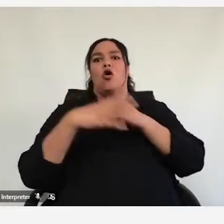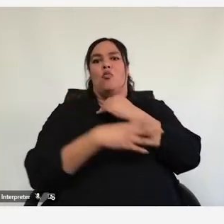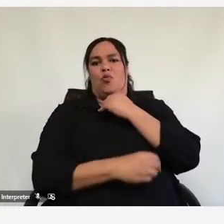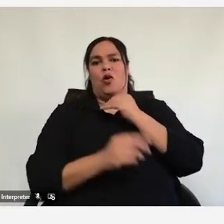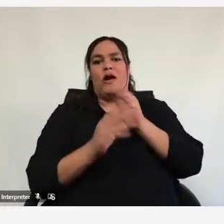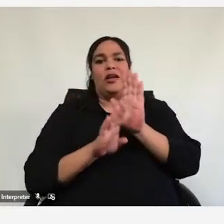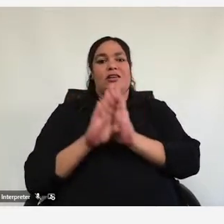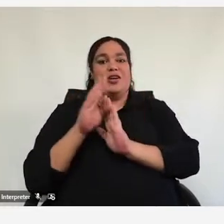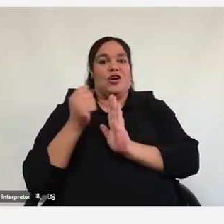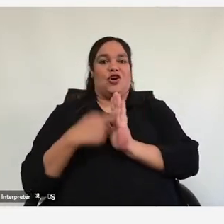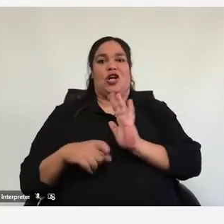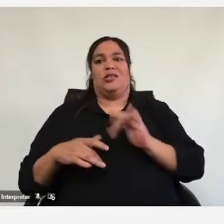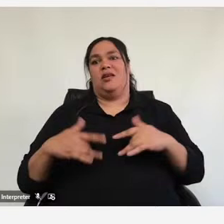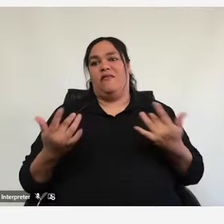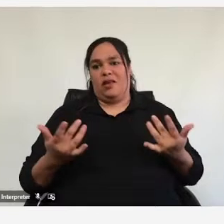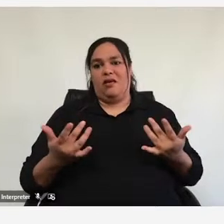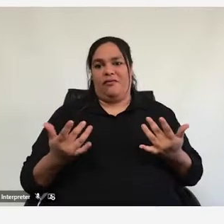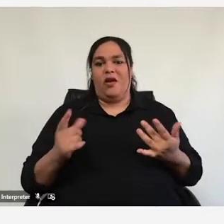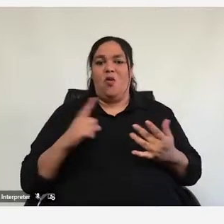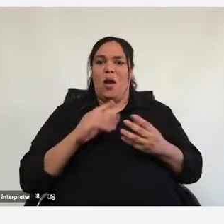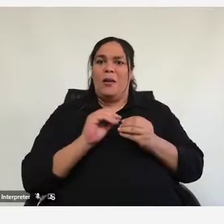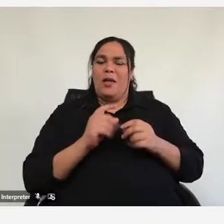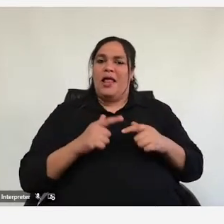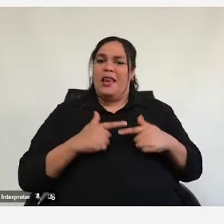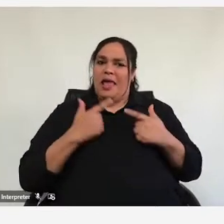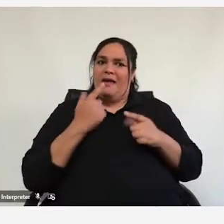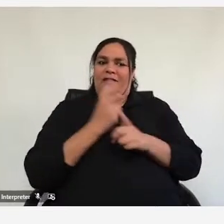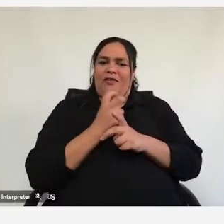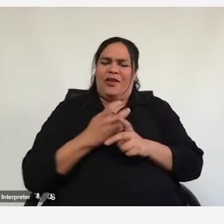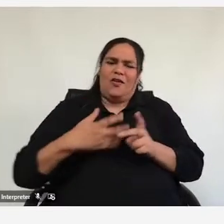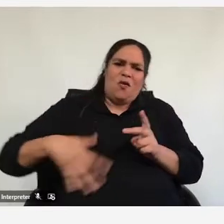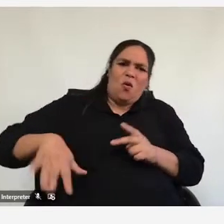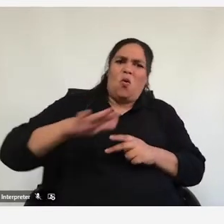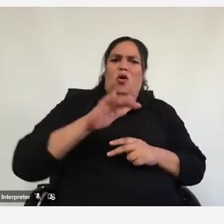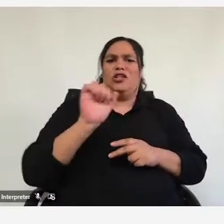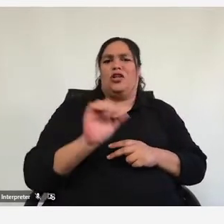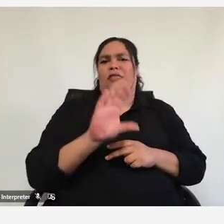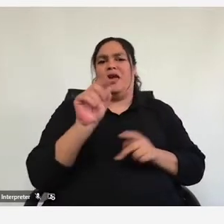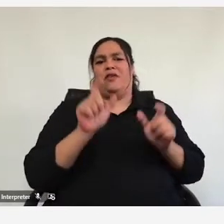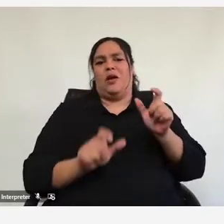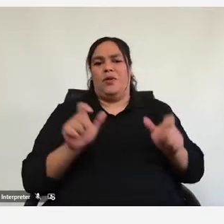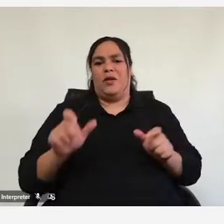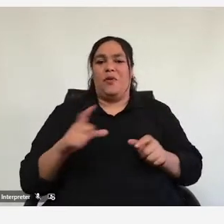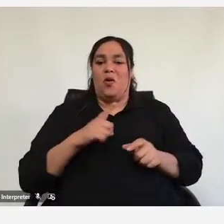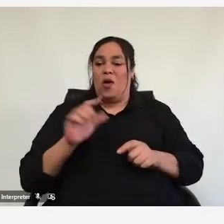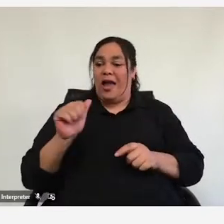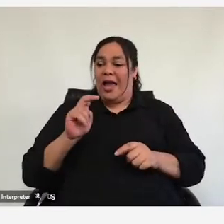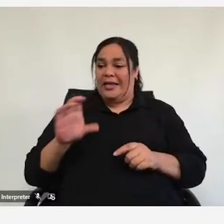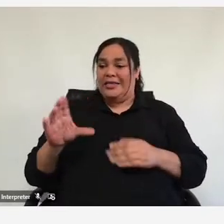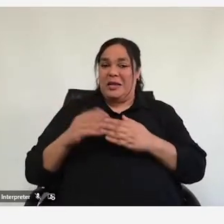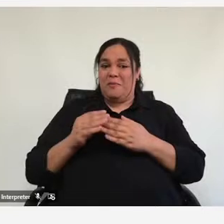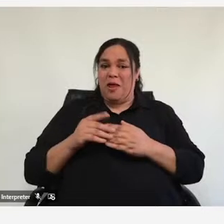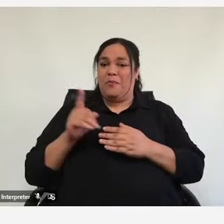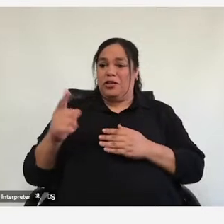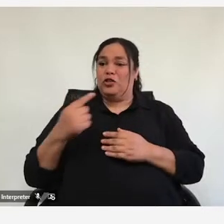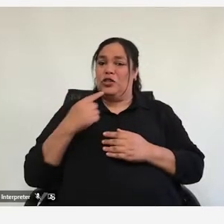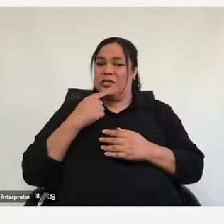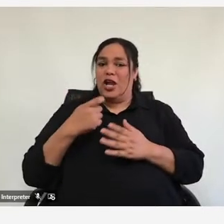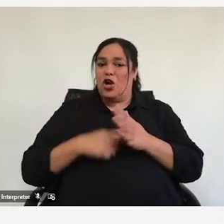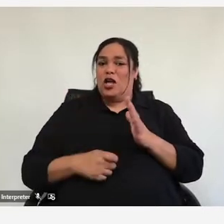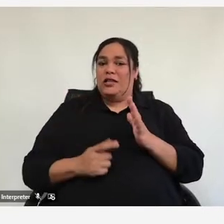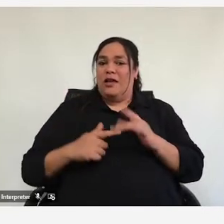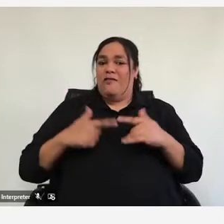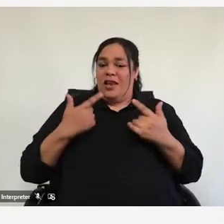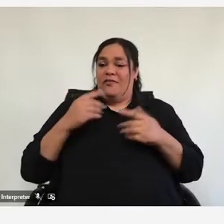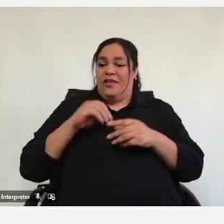cost of living, making life more difficult for all South Africans. Order. The fact that the ANC member is raising cost of living in